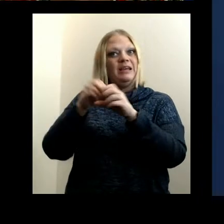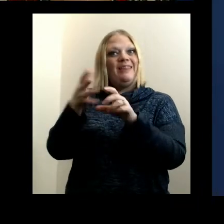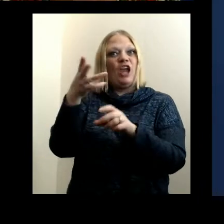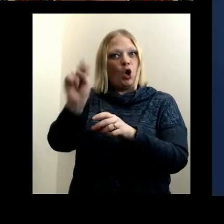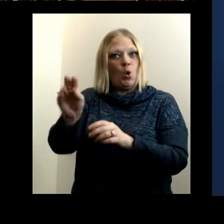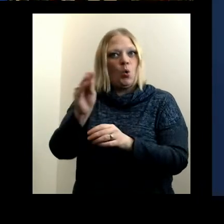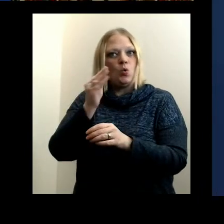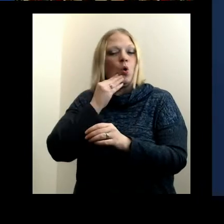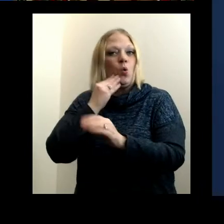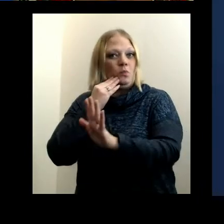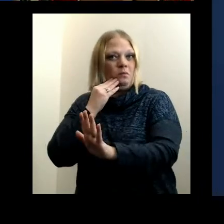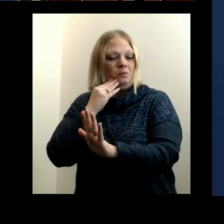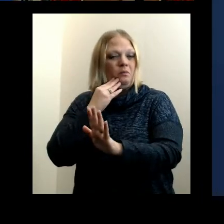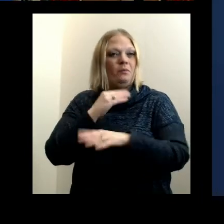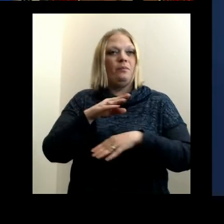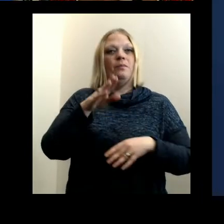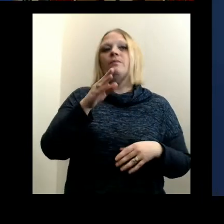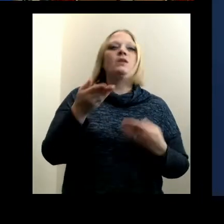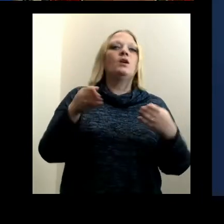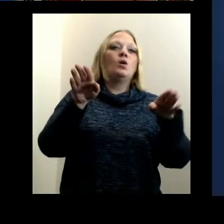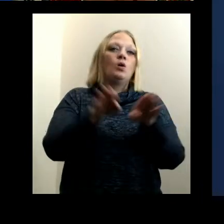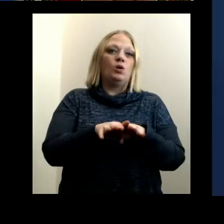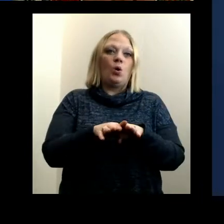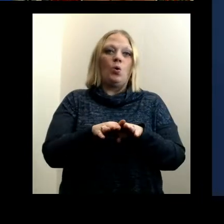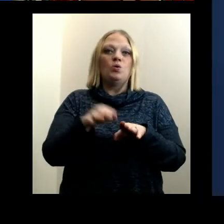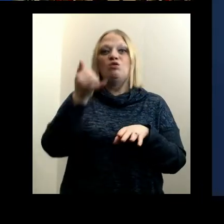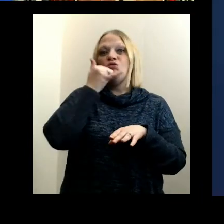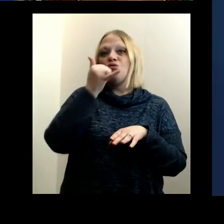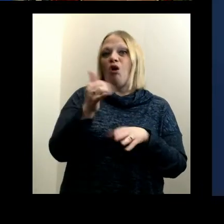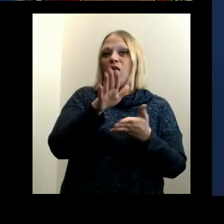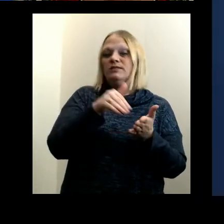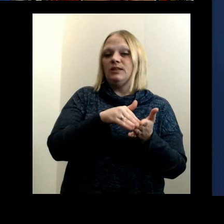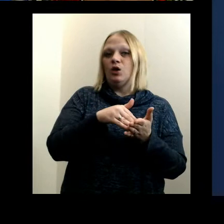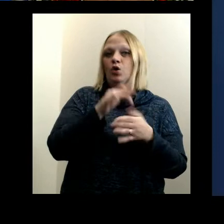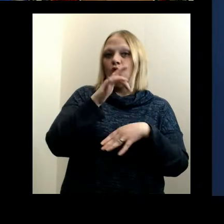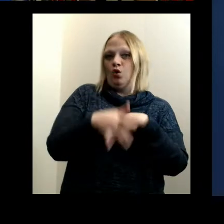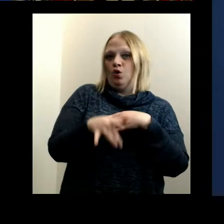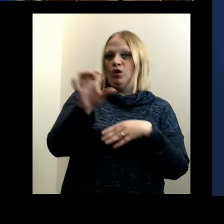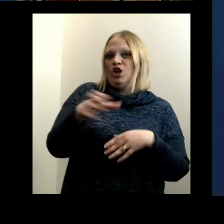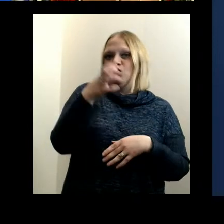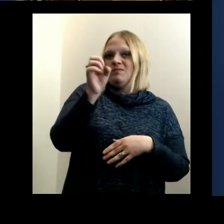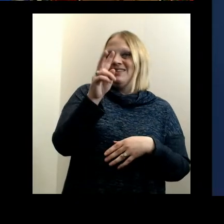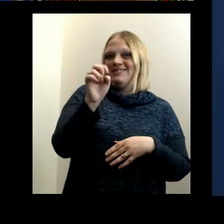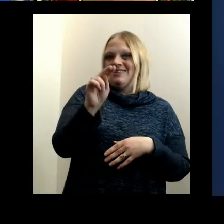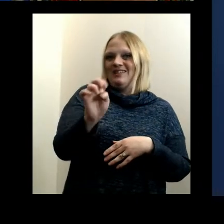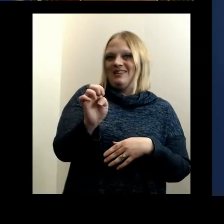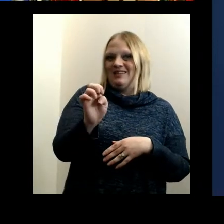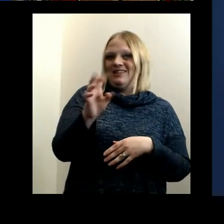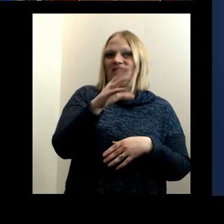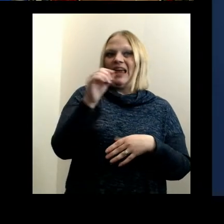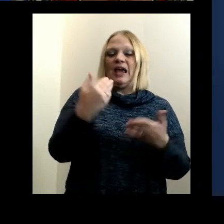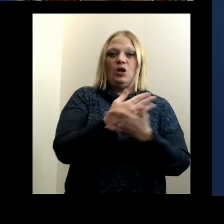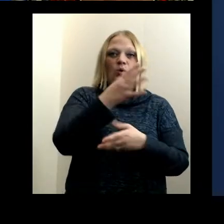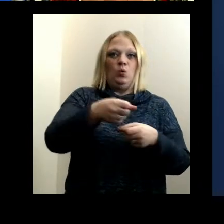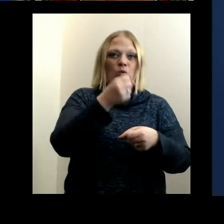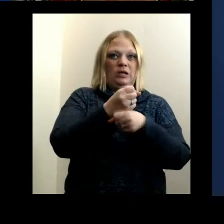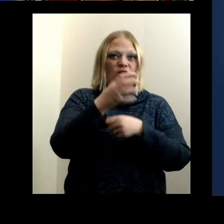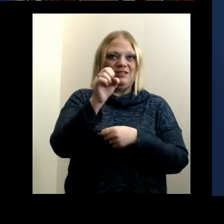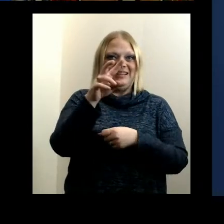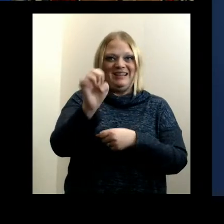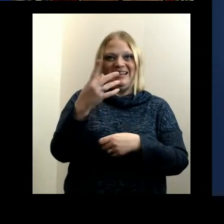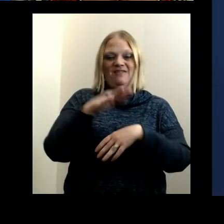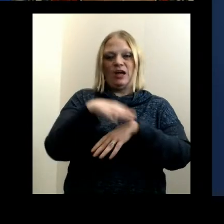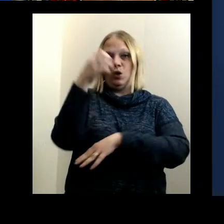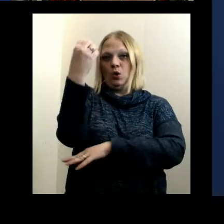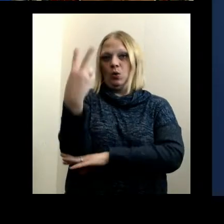home. We're going to be closing down our call center early on Christmas Eve and early on New Year's Eve at noon. And then